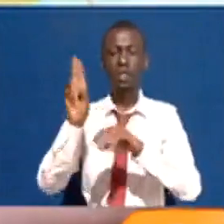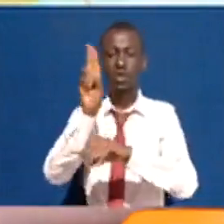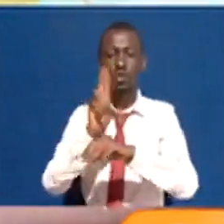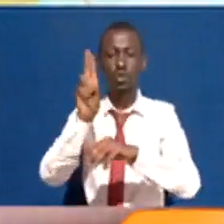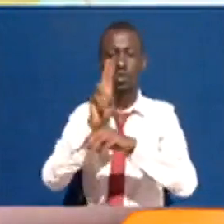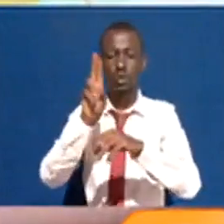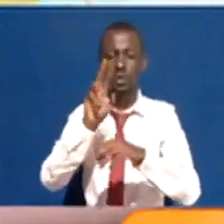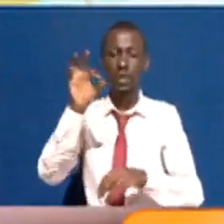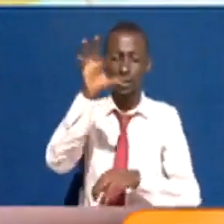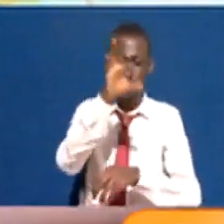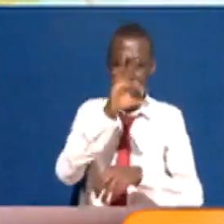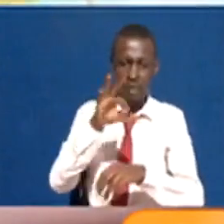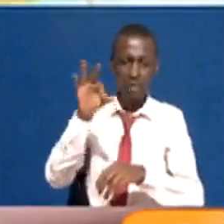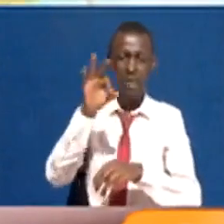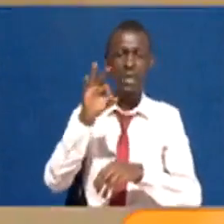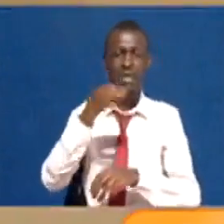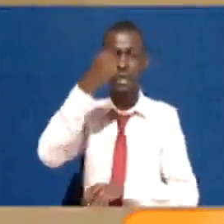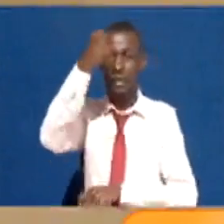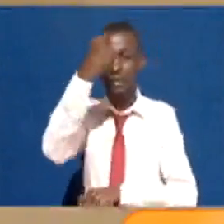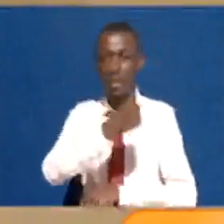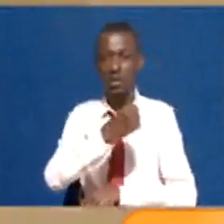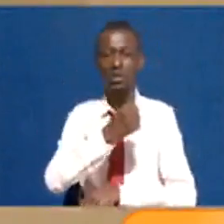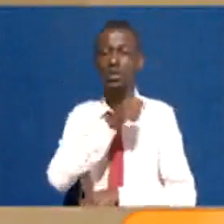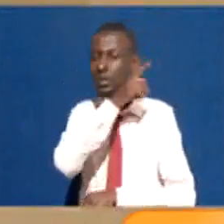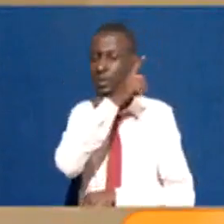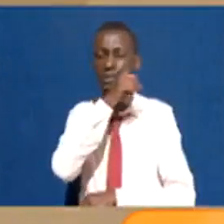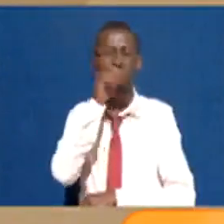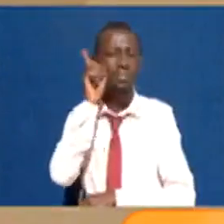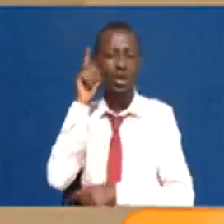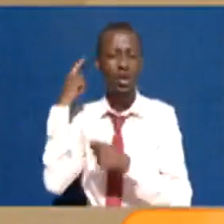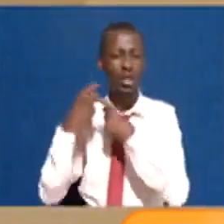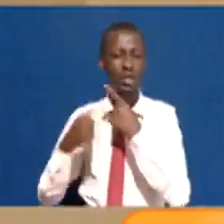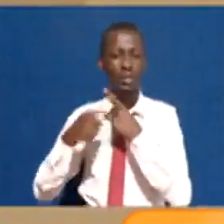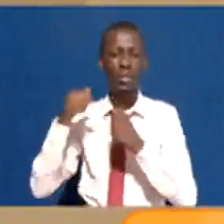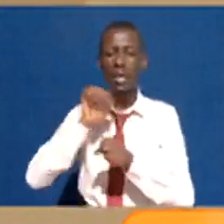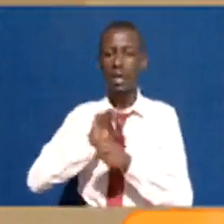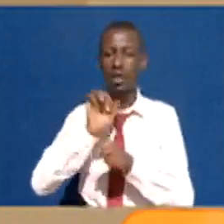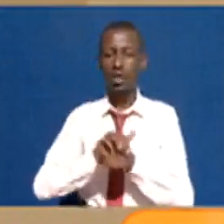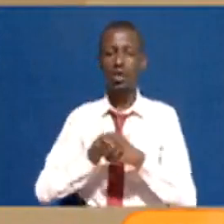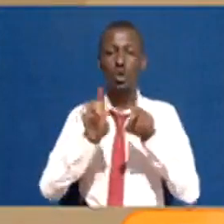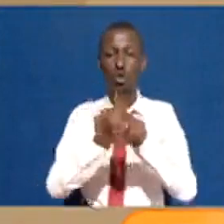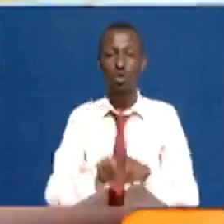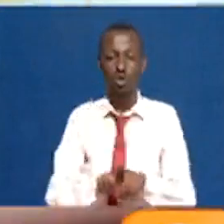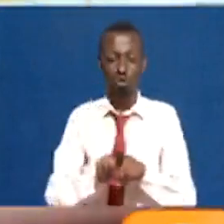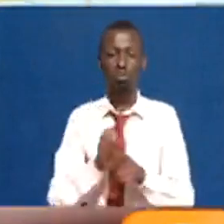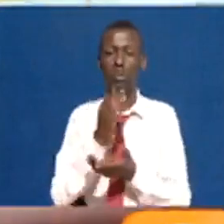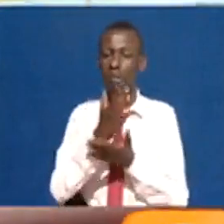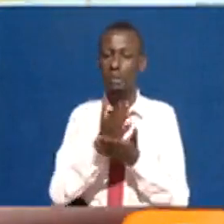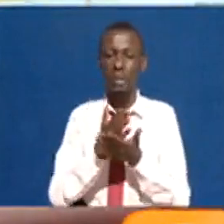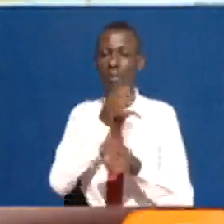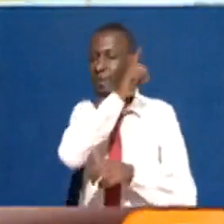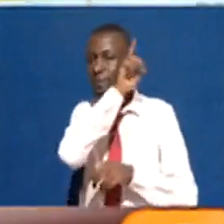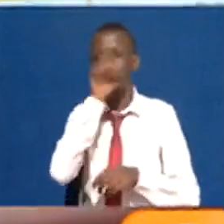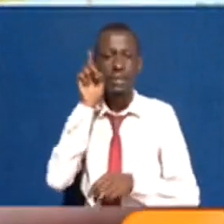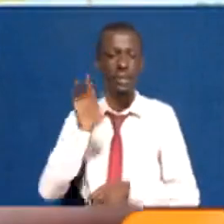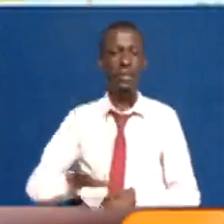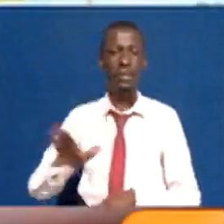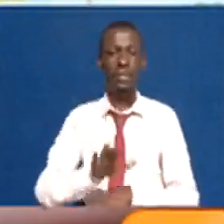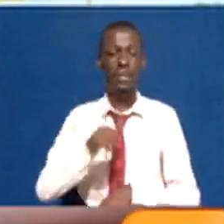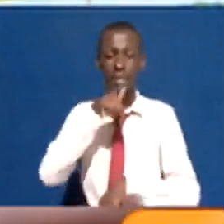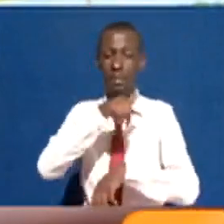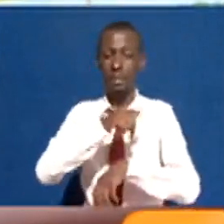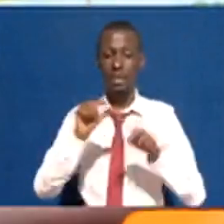We taught them a lot. You know, Kajiado has been facing a lot of drought, and the Kajiado is a semi-arid area. So when the group